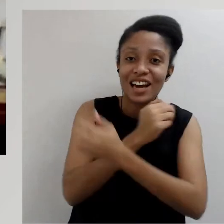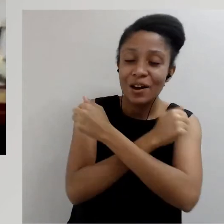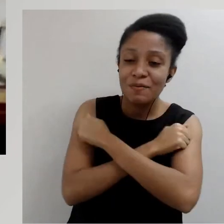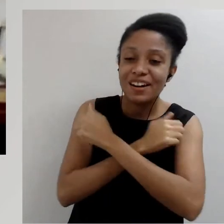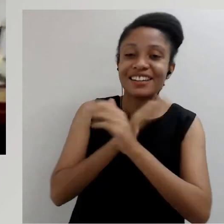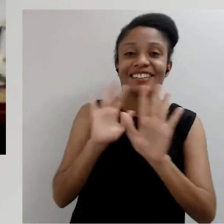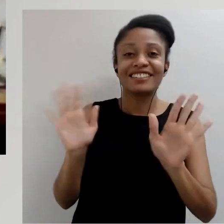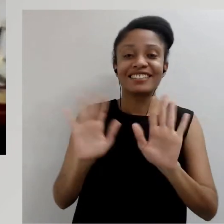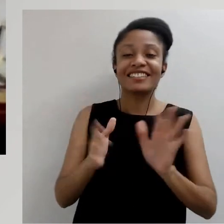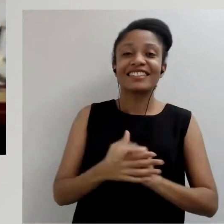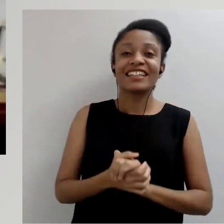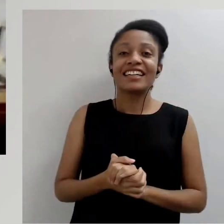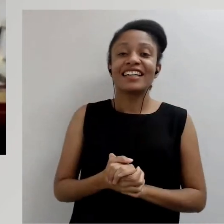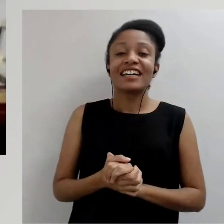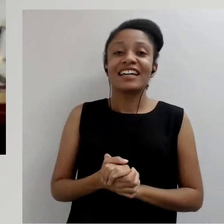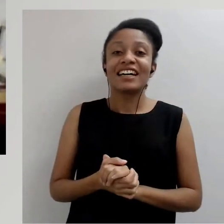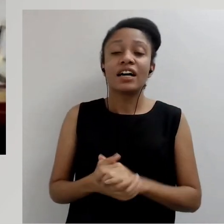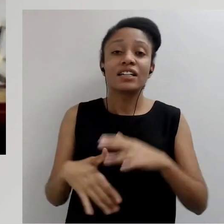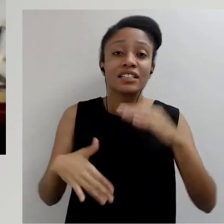hugs.